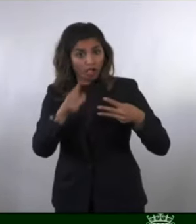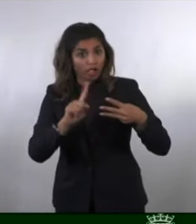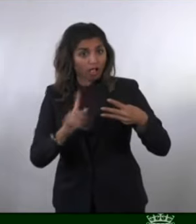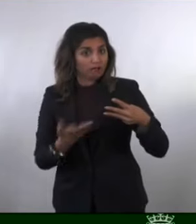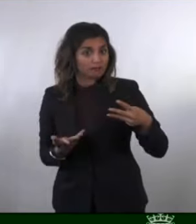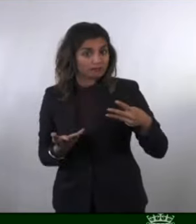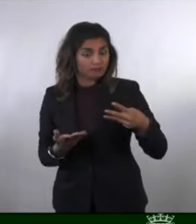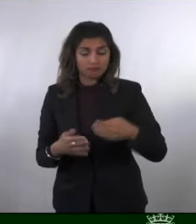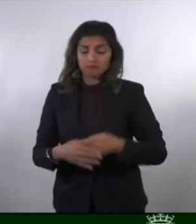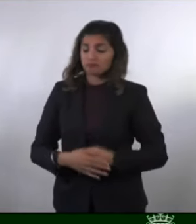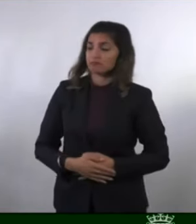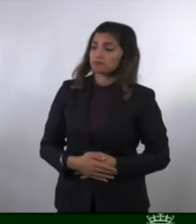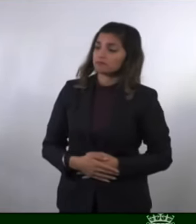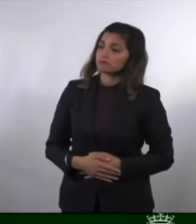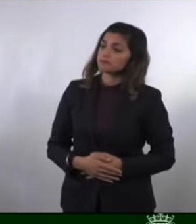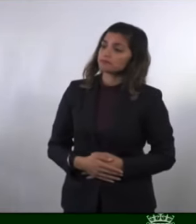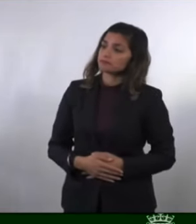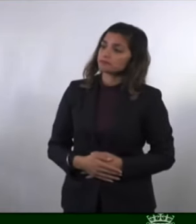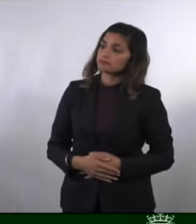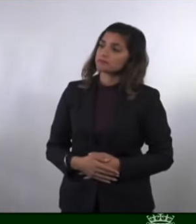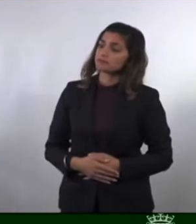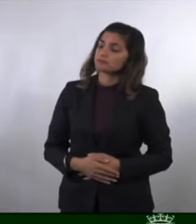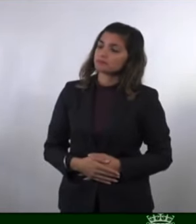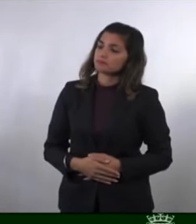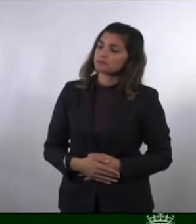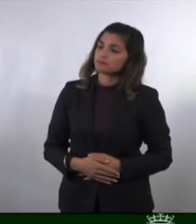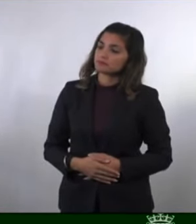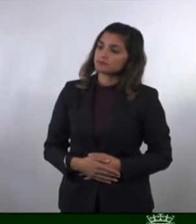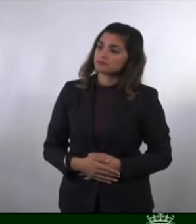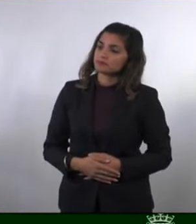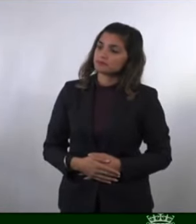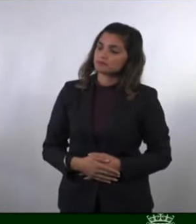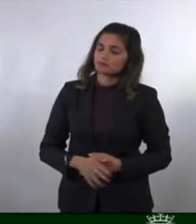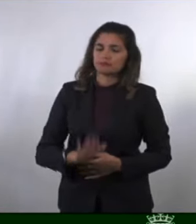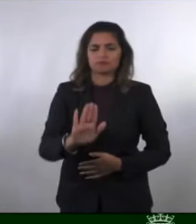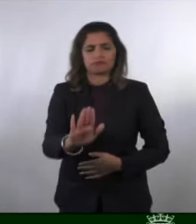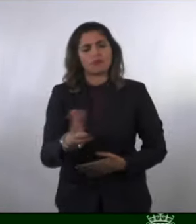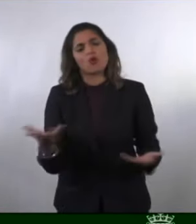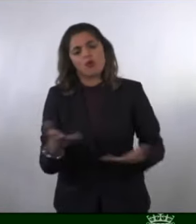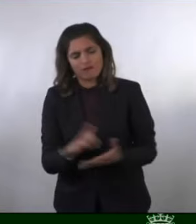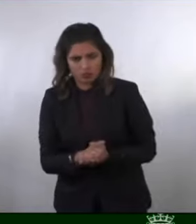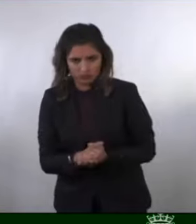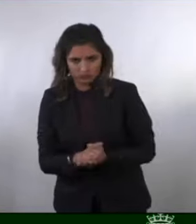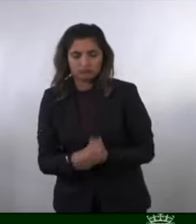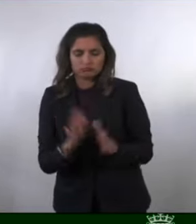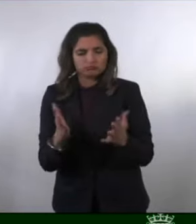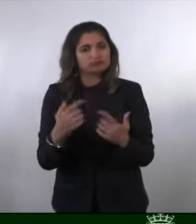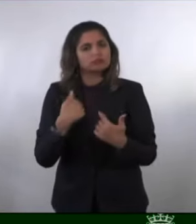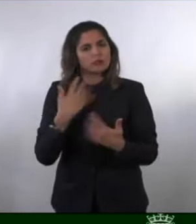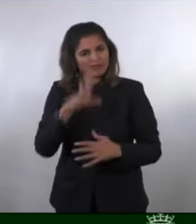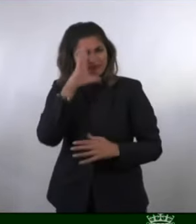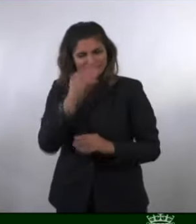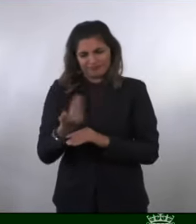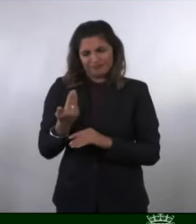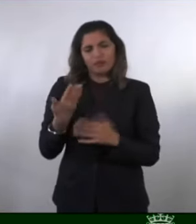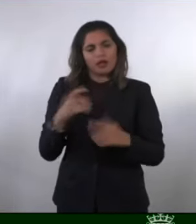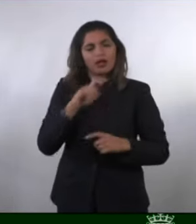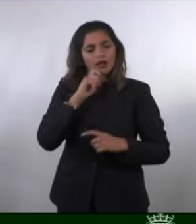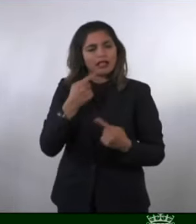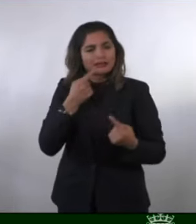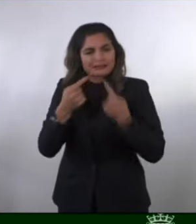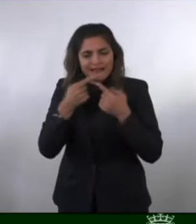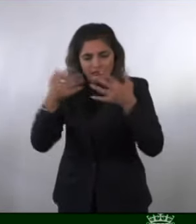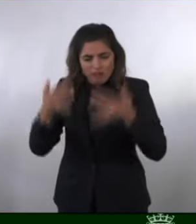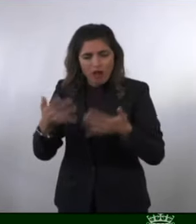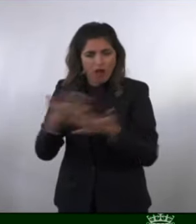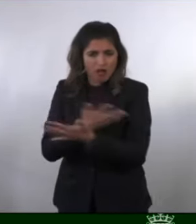Yes, that's right. We publish unprecedented amounts of data, and the data on which these